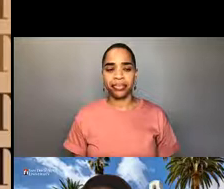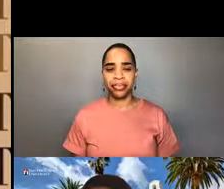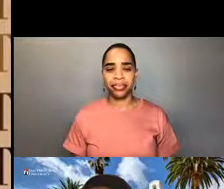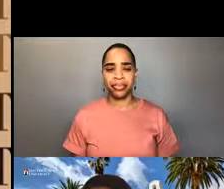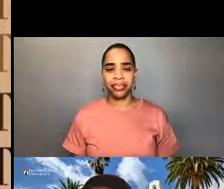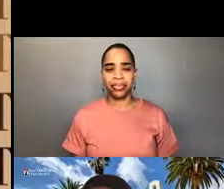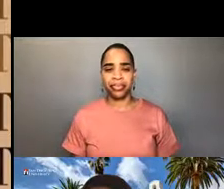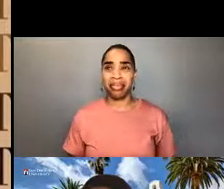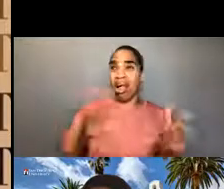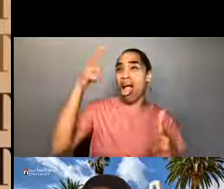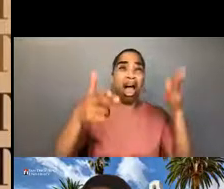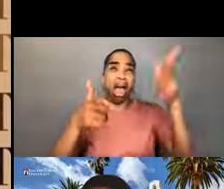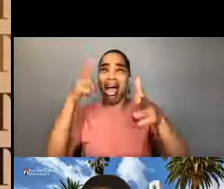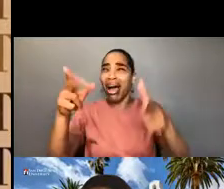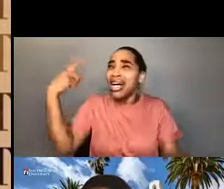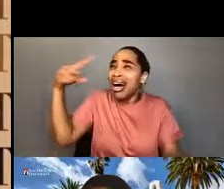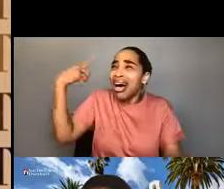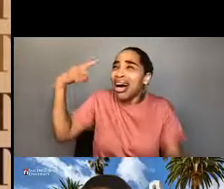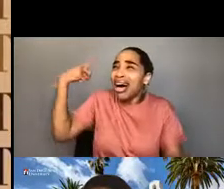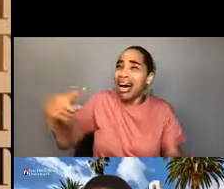Should I run away?